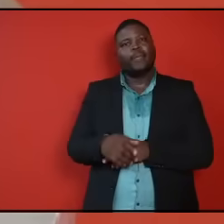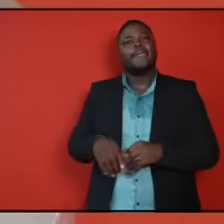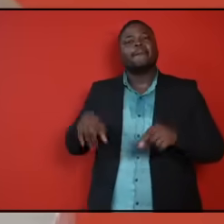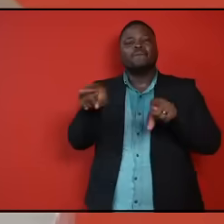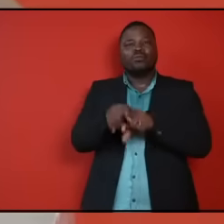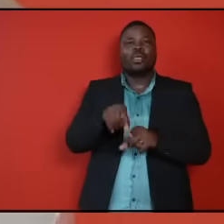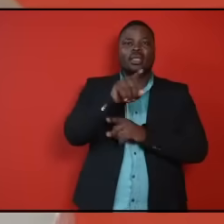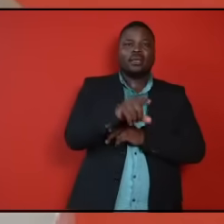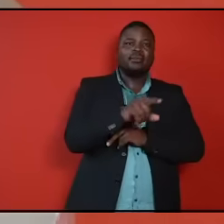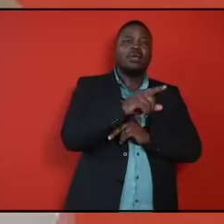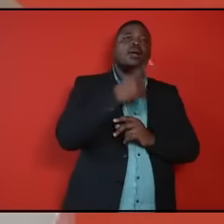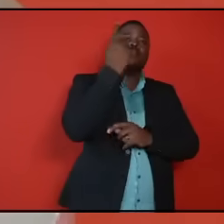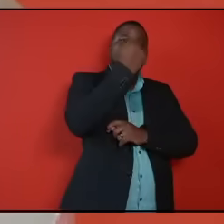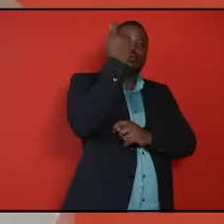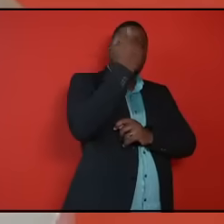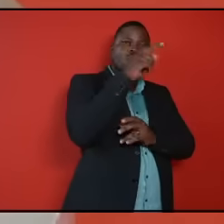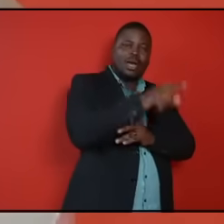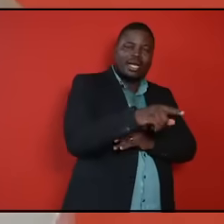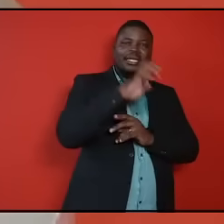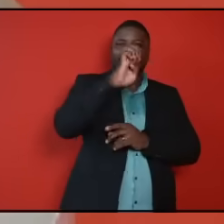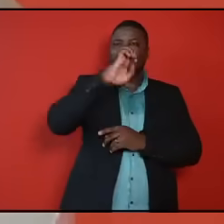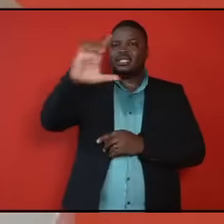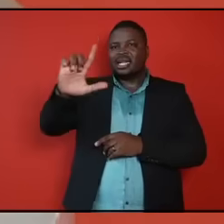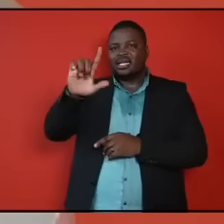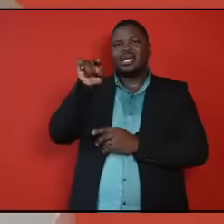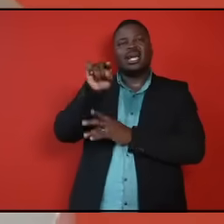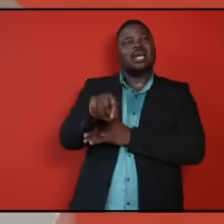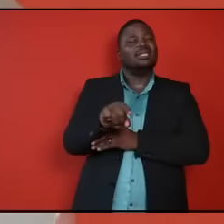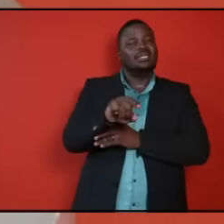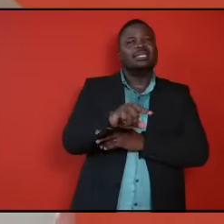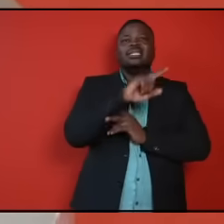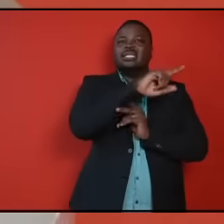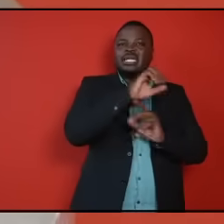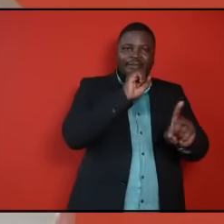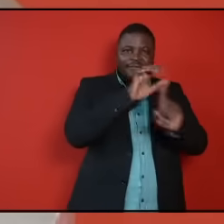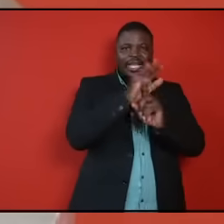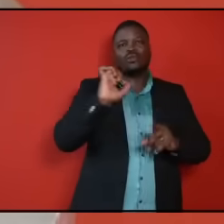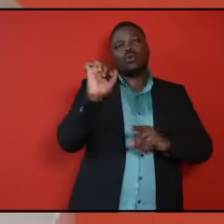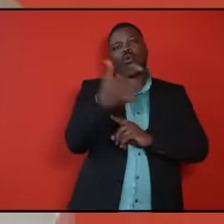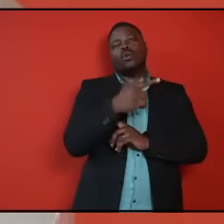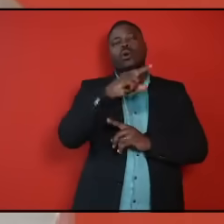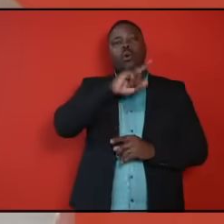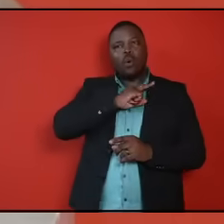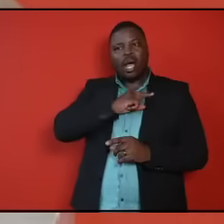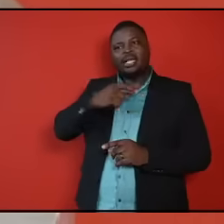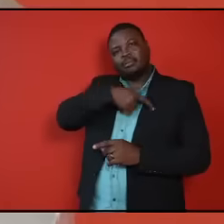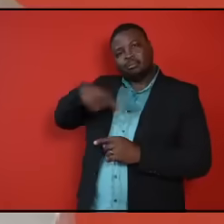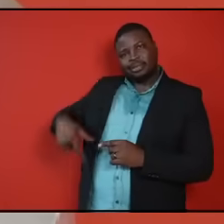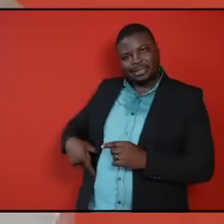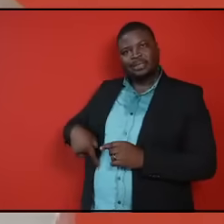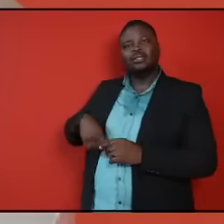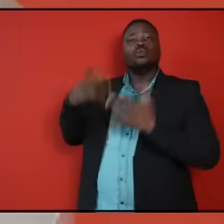East London, in everywhere else, all the corners of South Africa. So we are there.